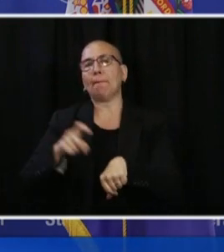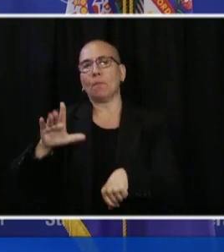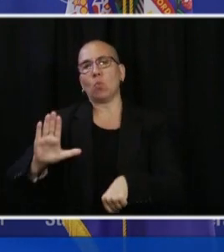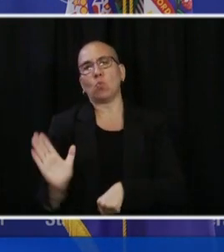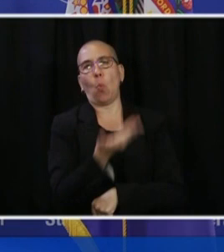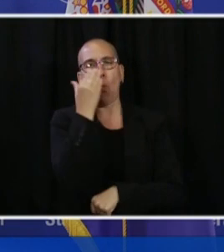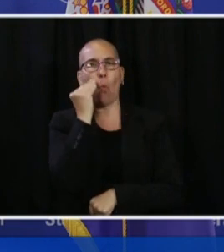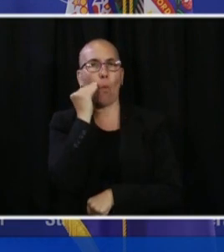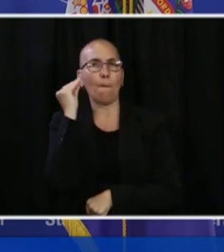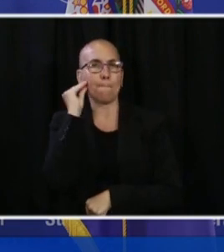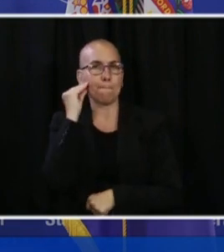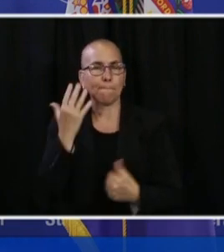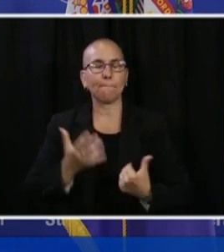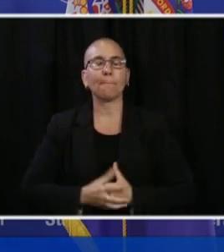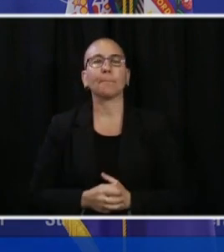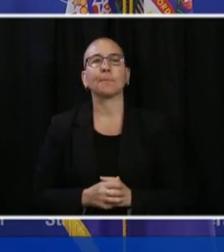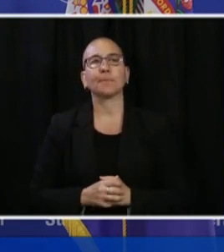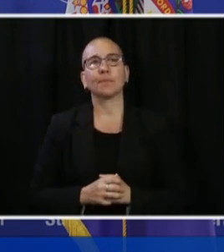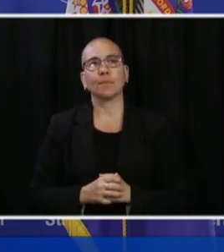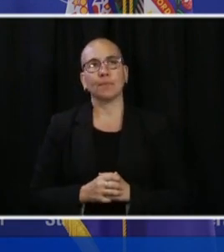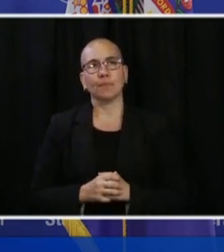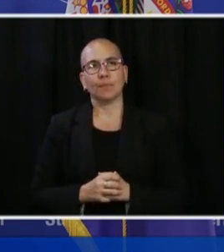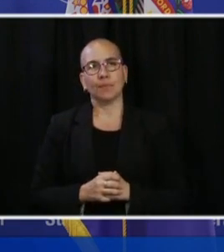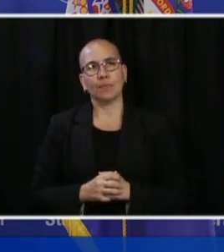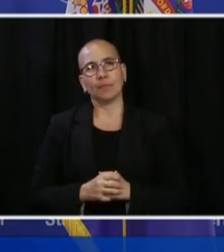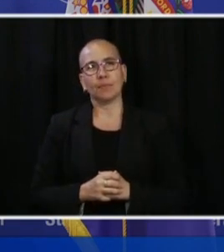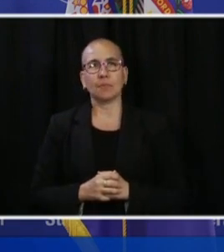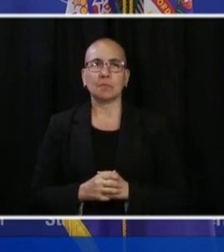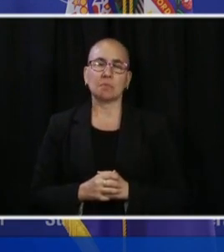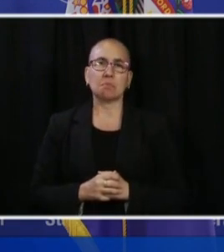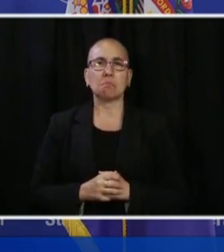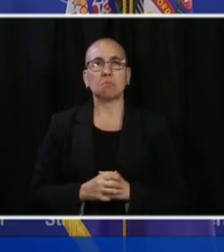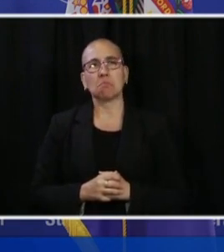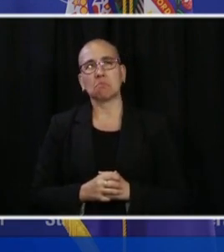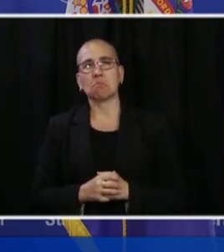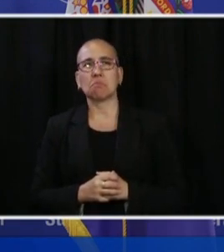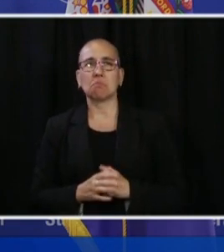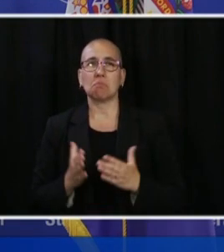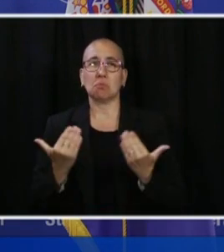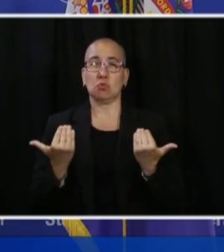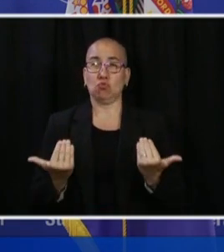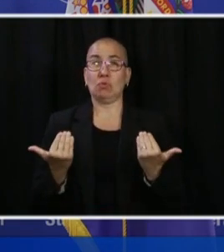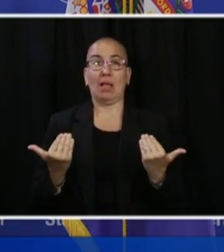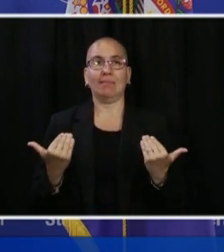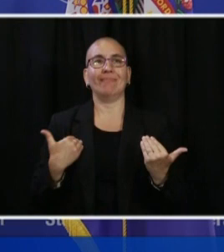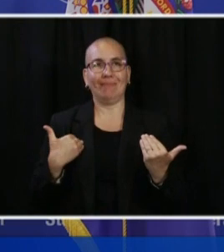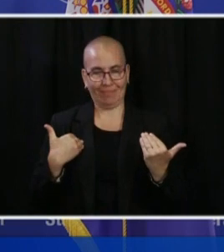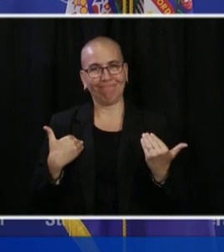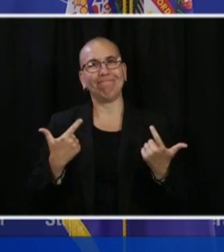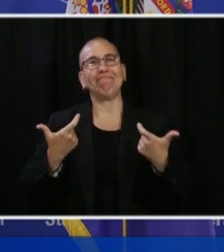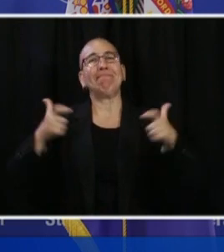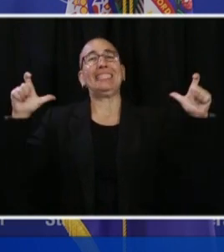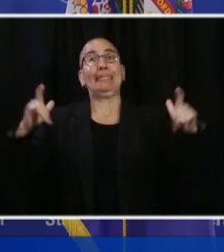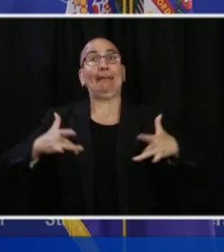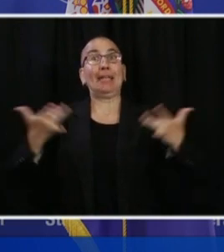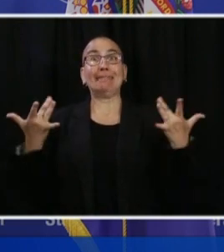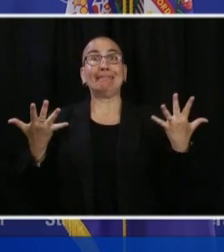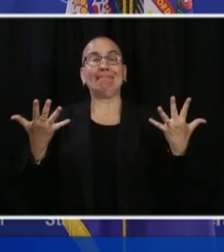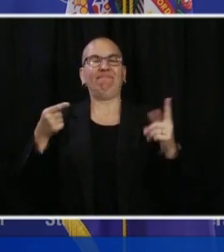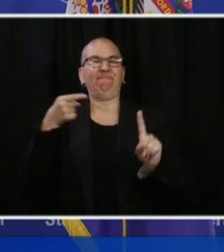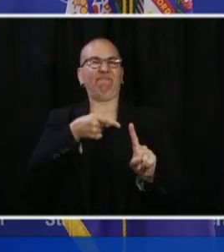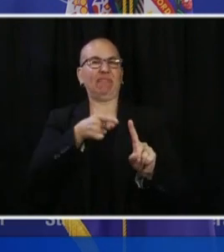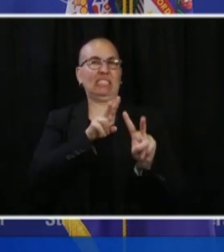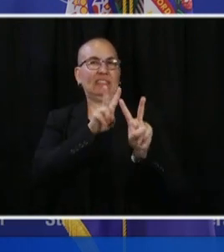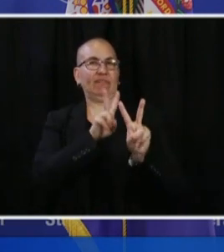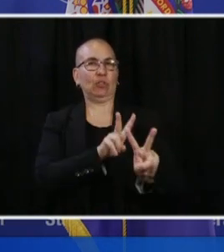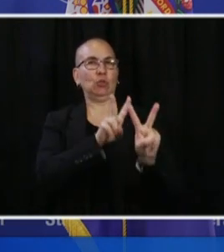this week there will be, at least as we understand right now, a significant event with the funeral memorial of George